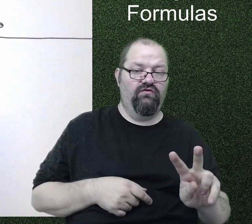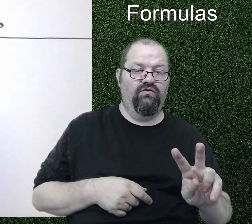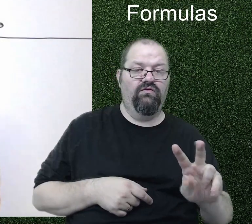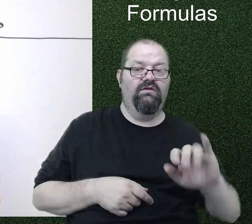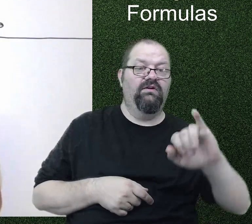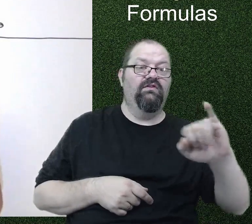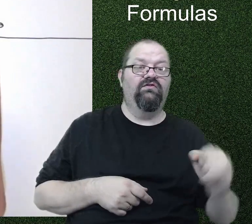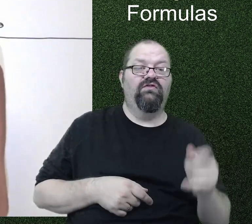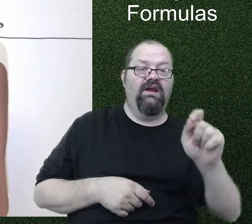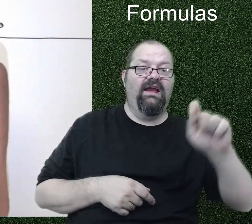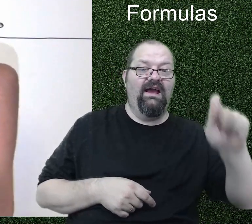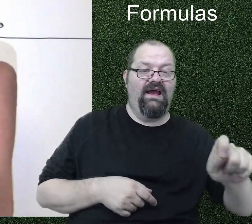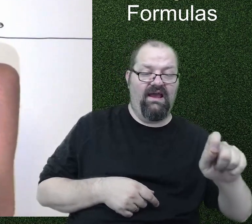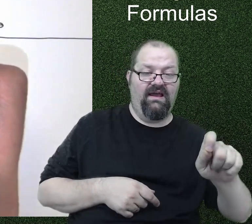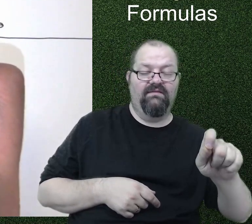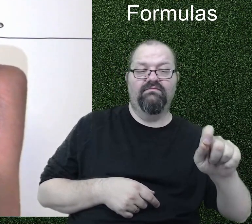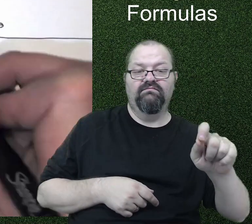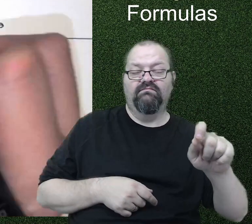of v,